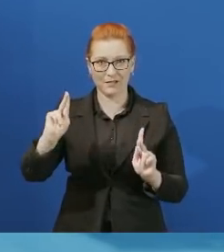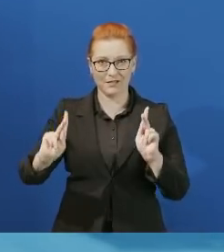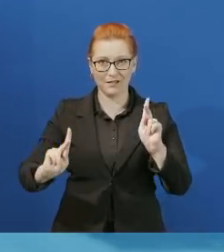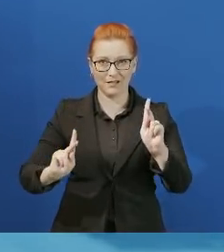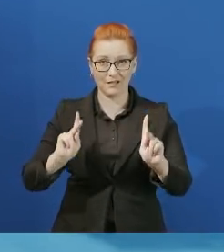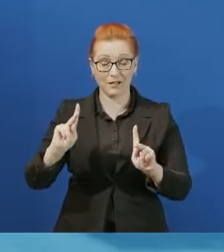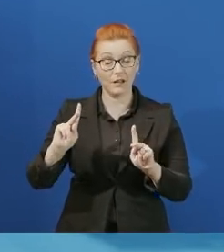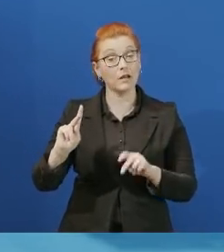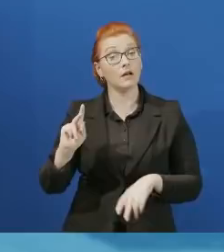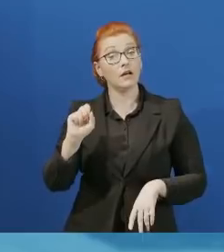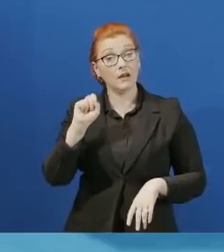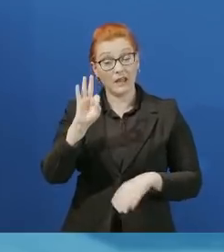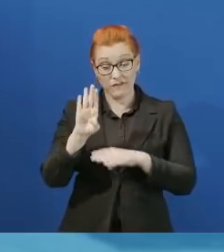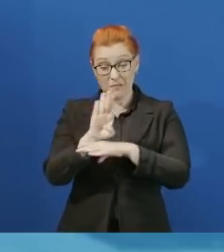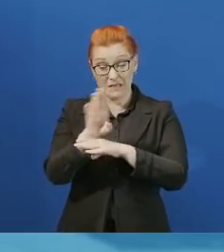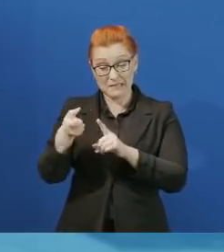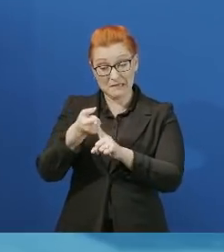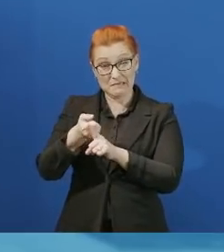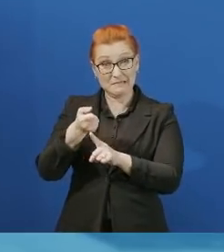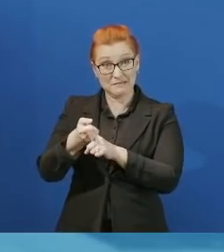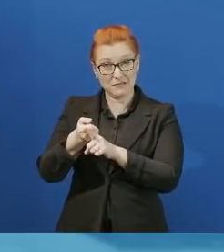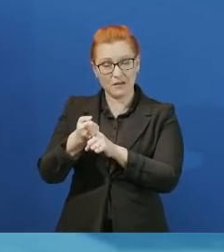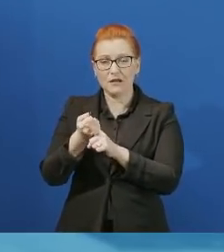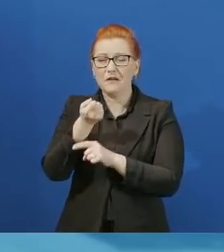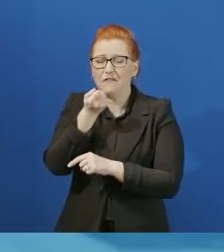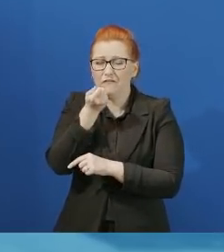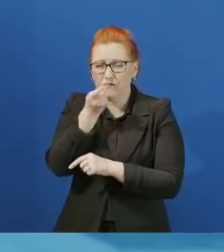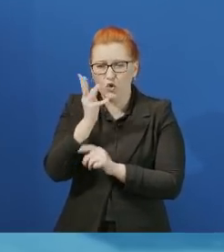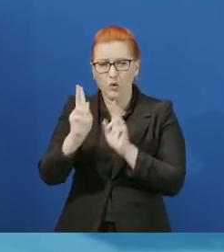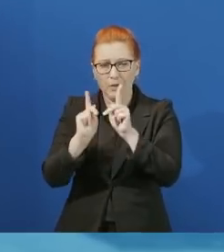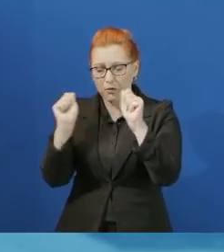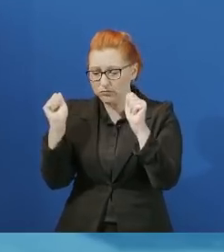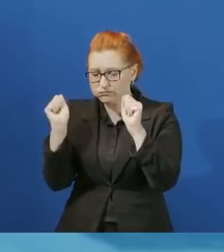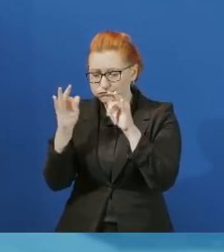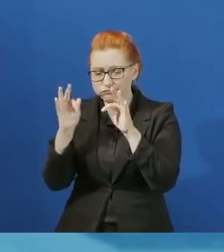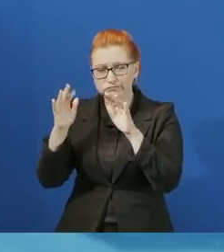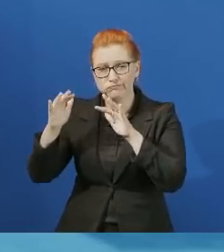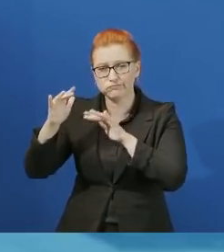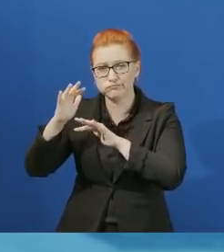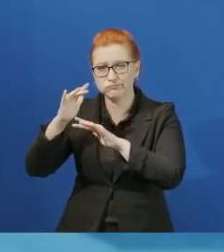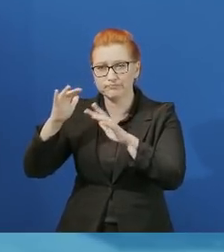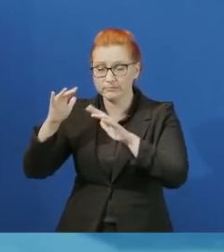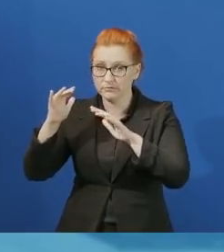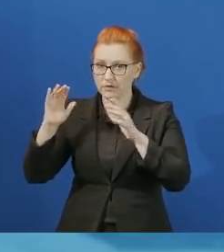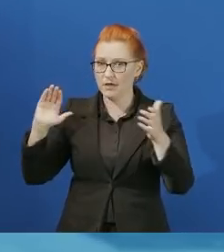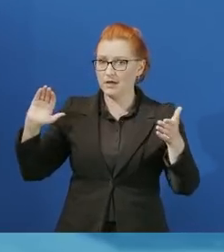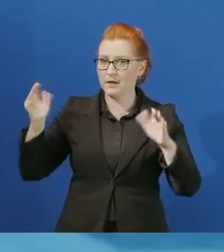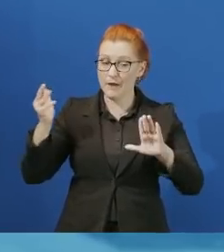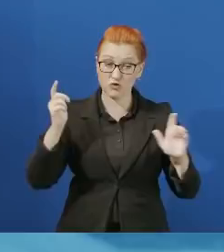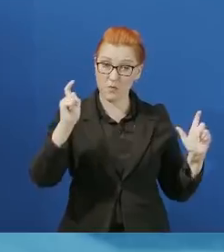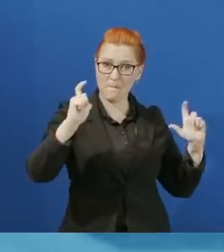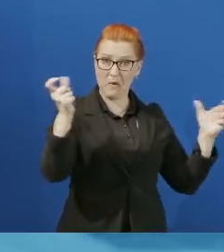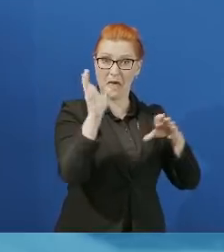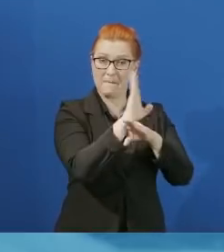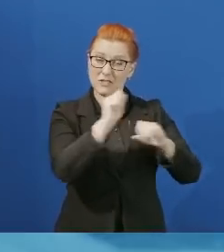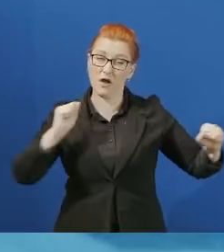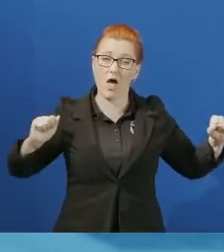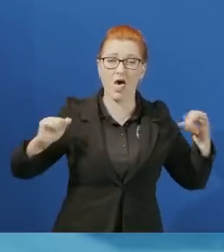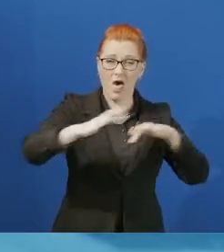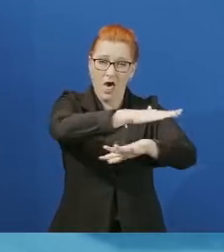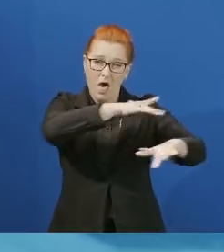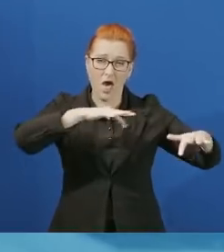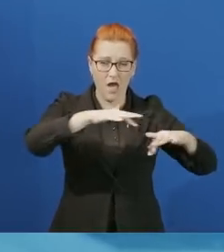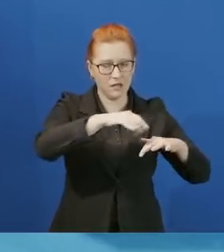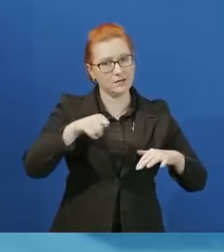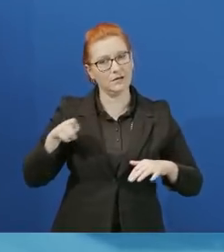numbers congregate to larger numbers congregate, though that will likely be how the decisions are made, along with